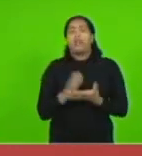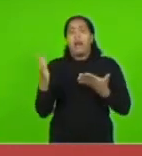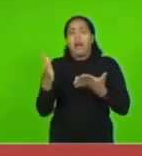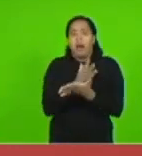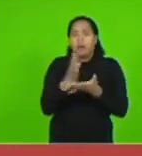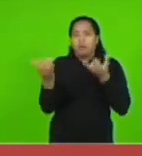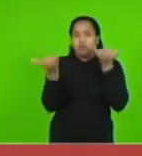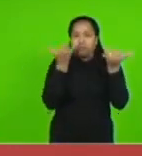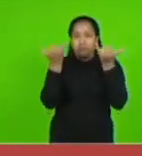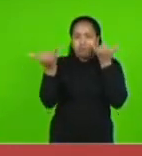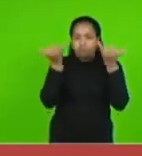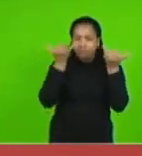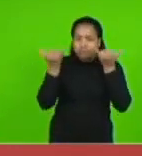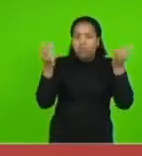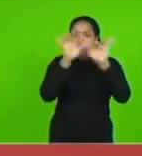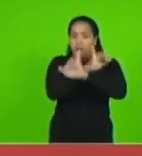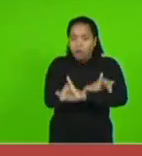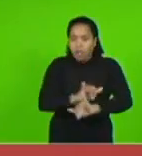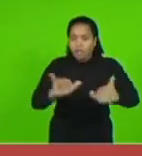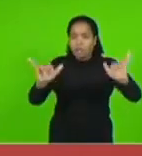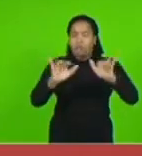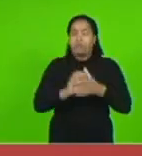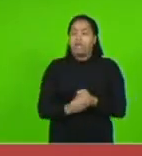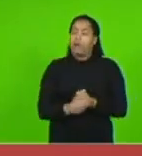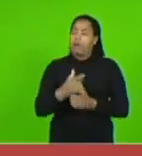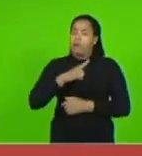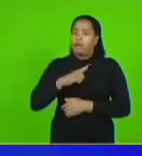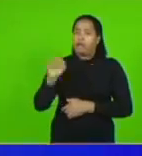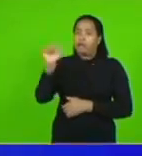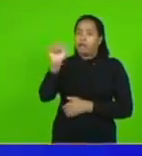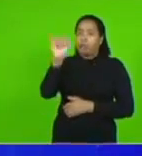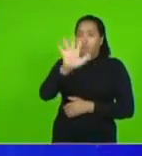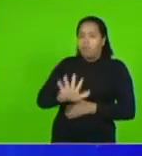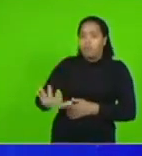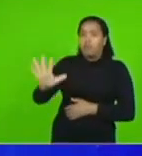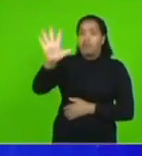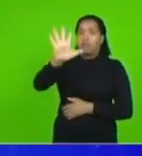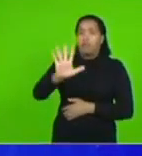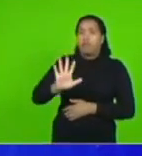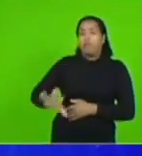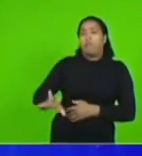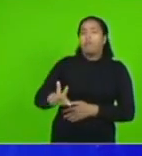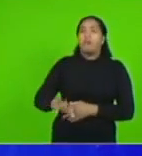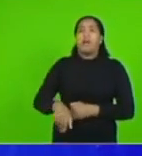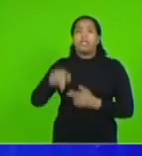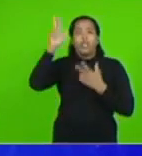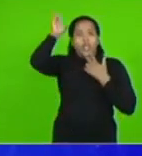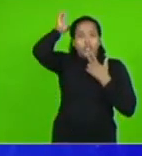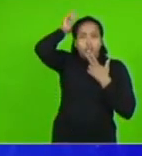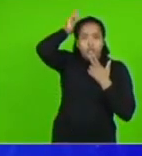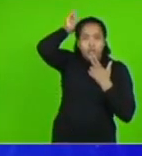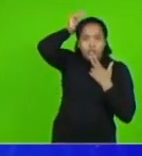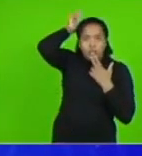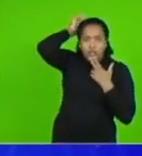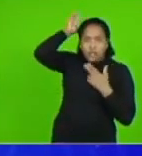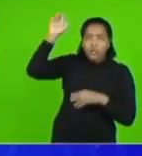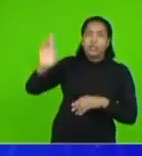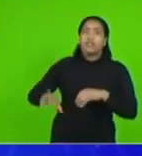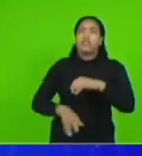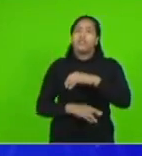assist and pay attention to the visitors. Here we have an image